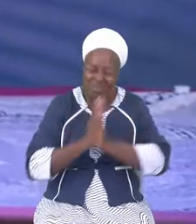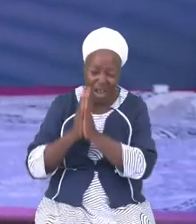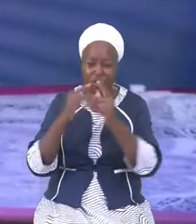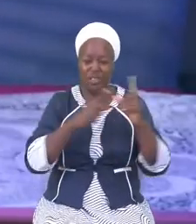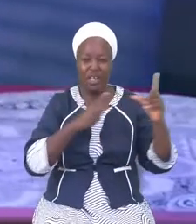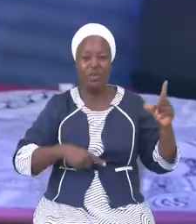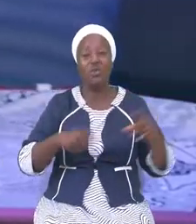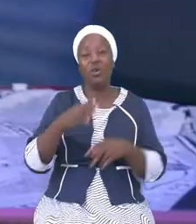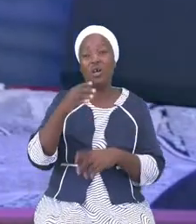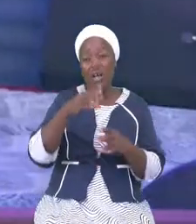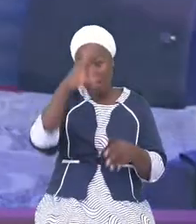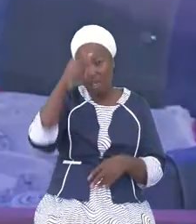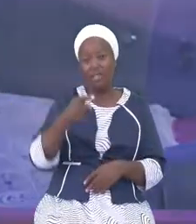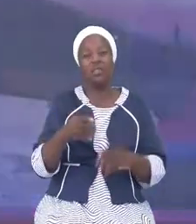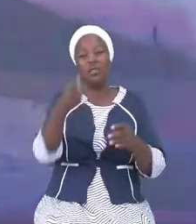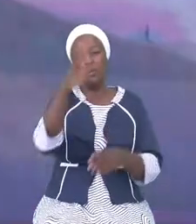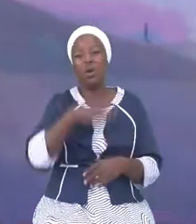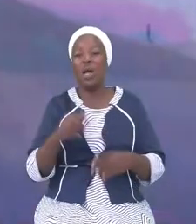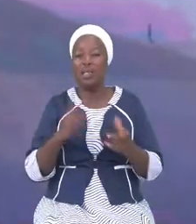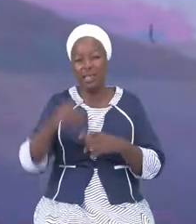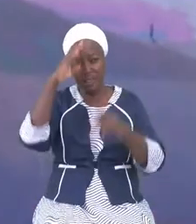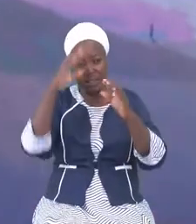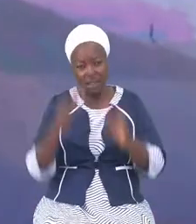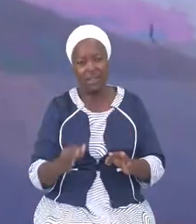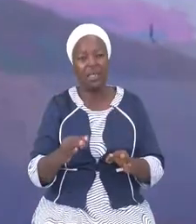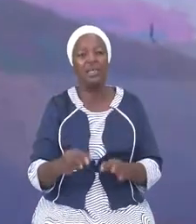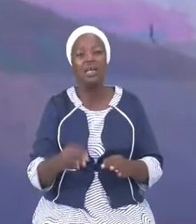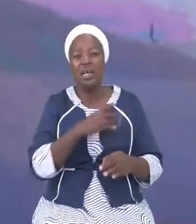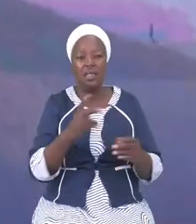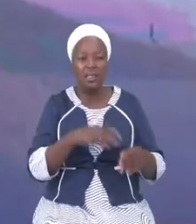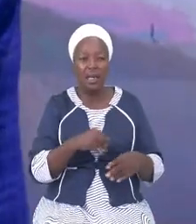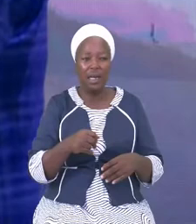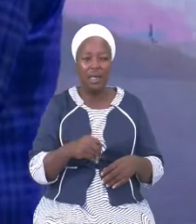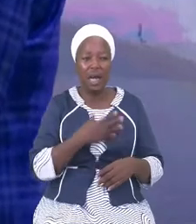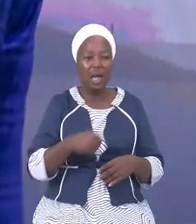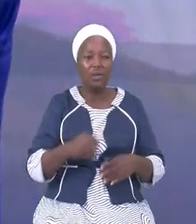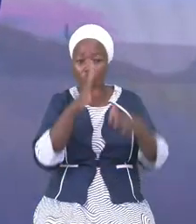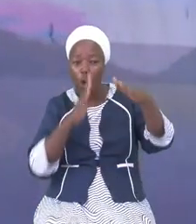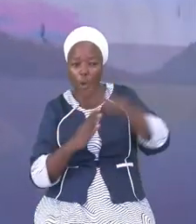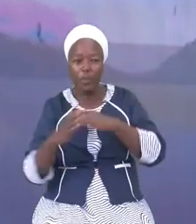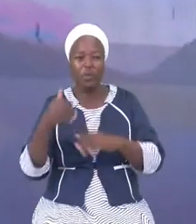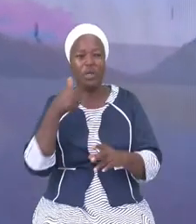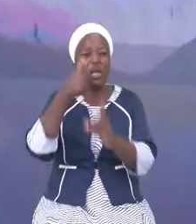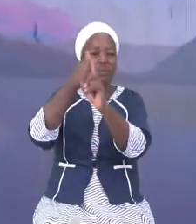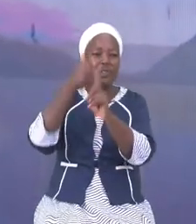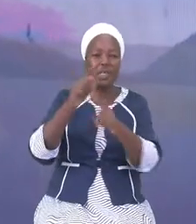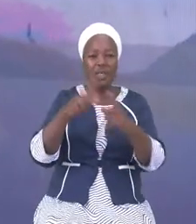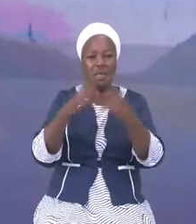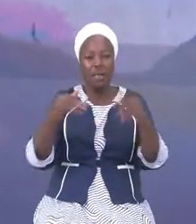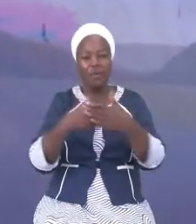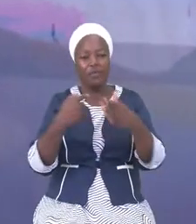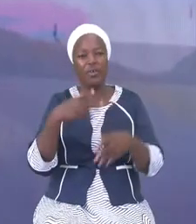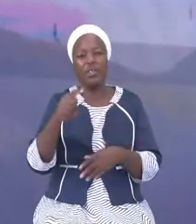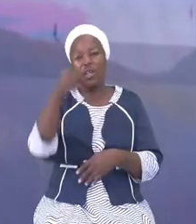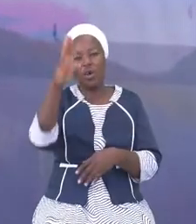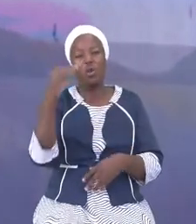and humbled himself greatly before the God of his fathers. If they will